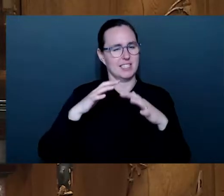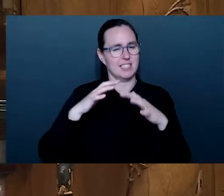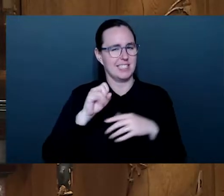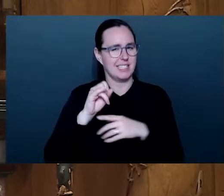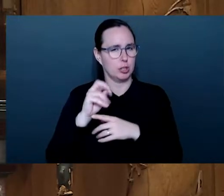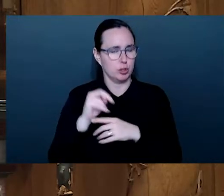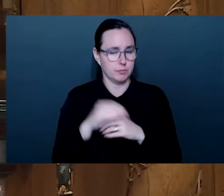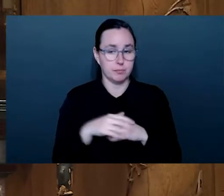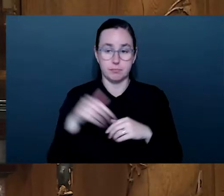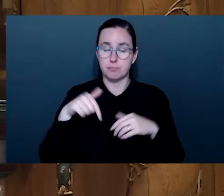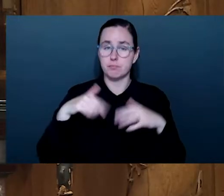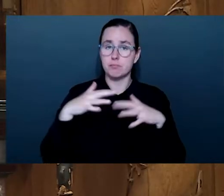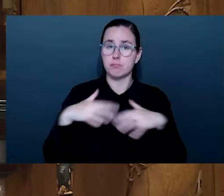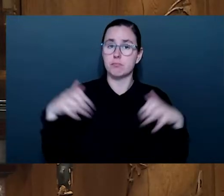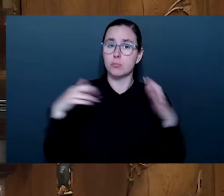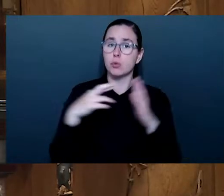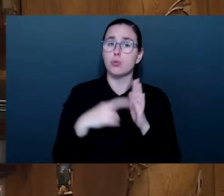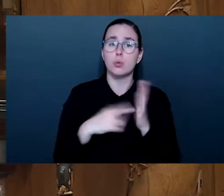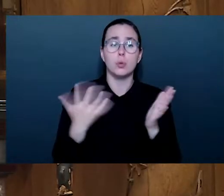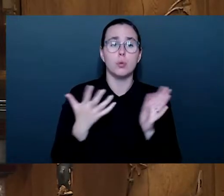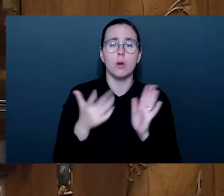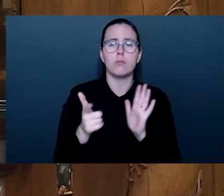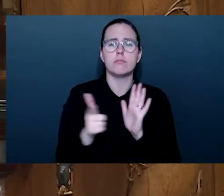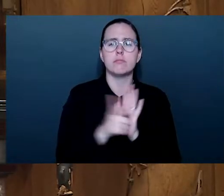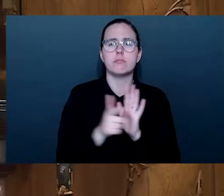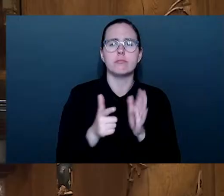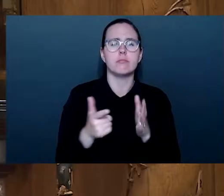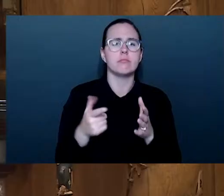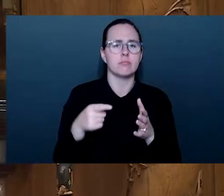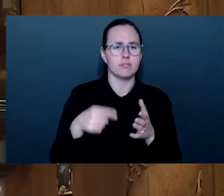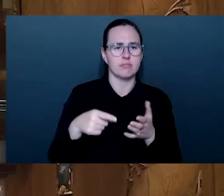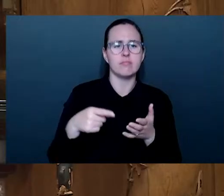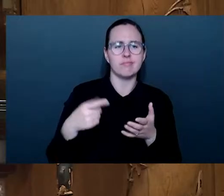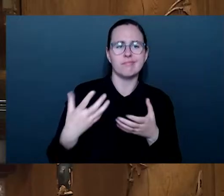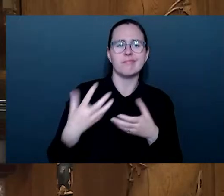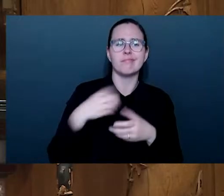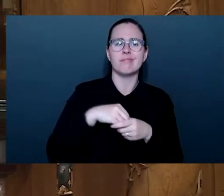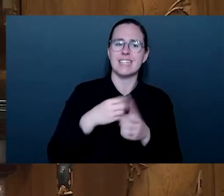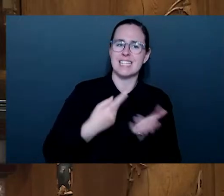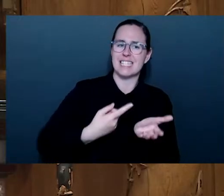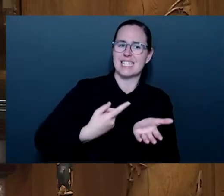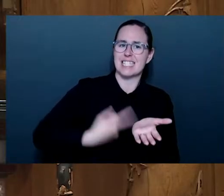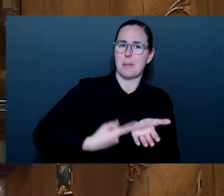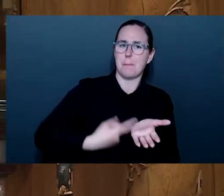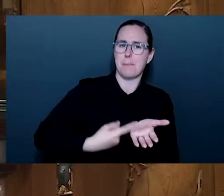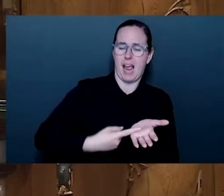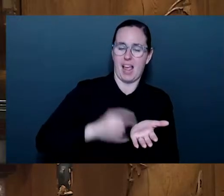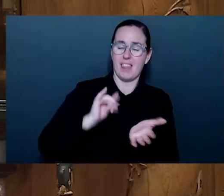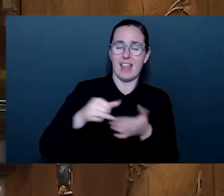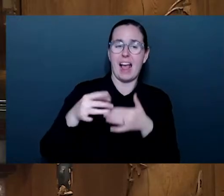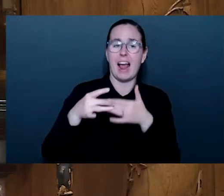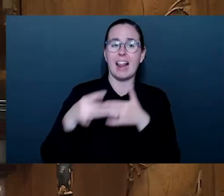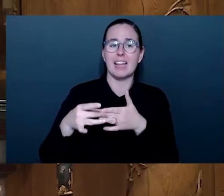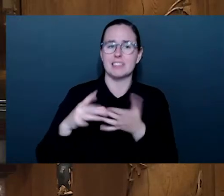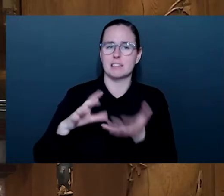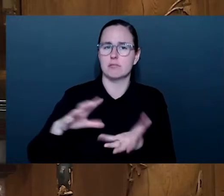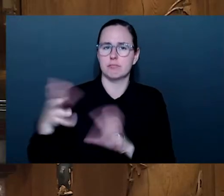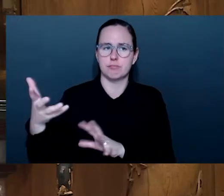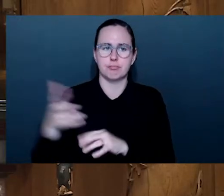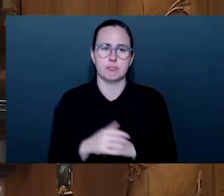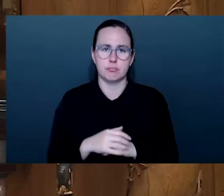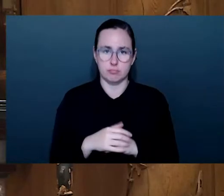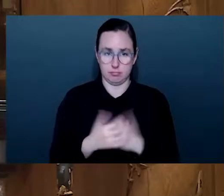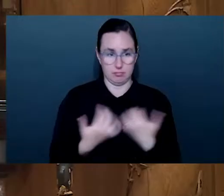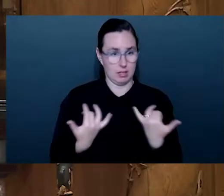manner that leads to disorder. In the current circumstances, the most applicable rule is Standing Order